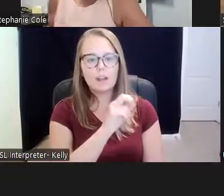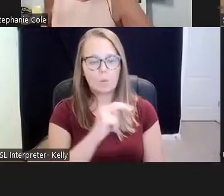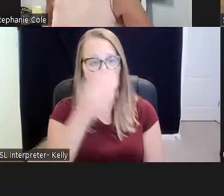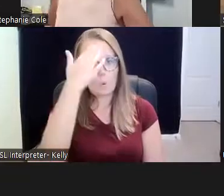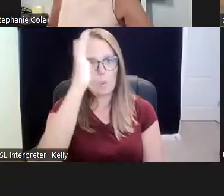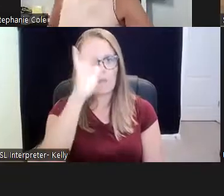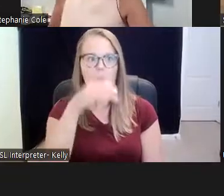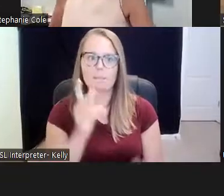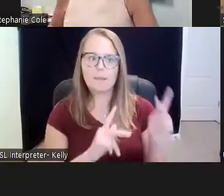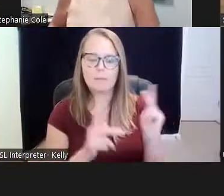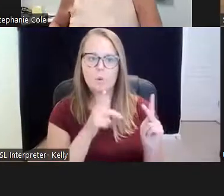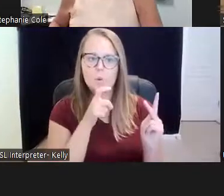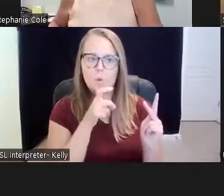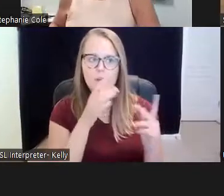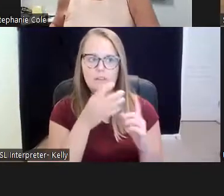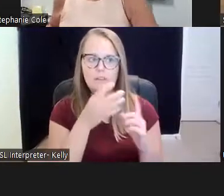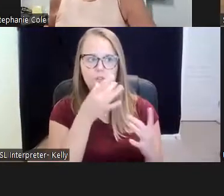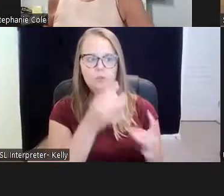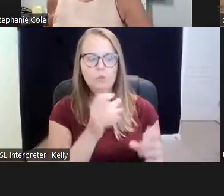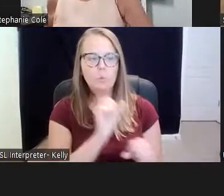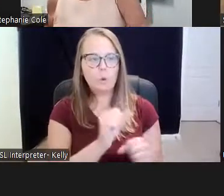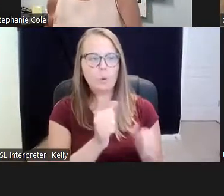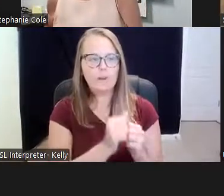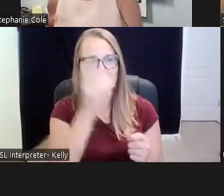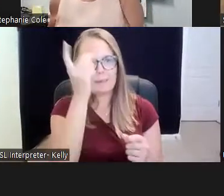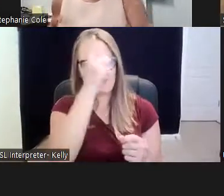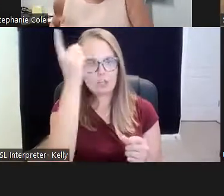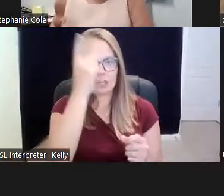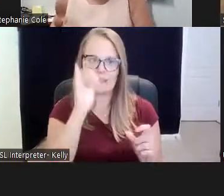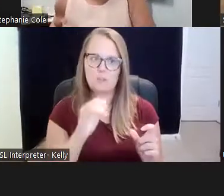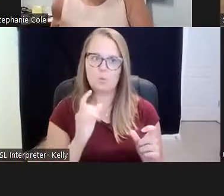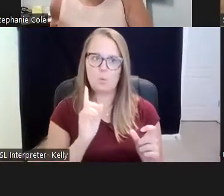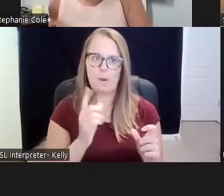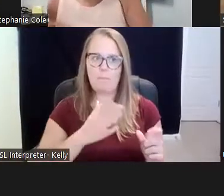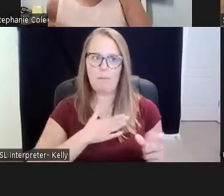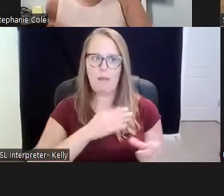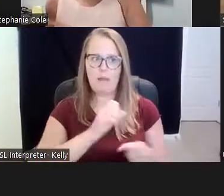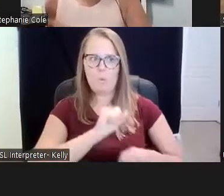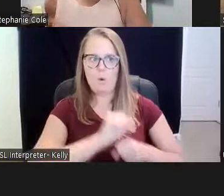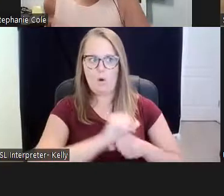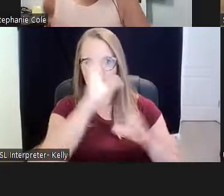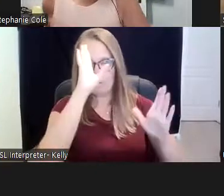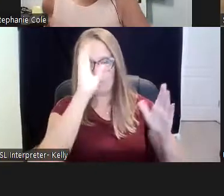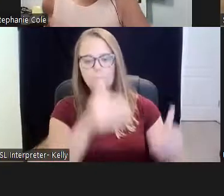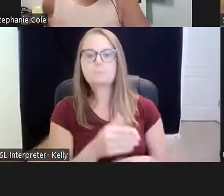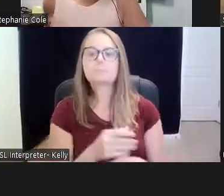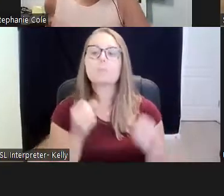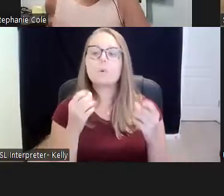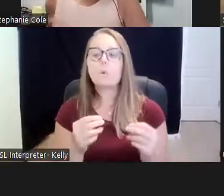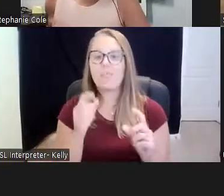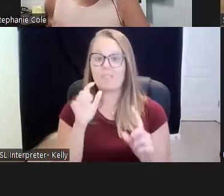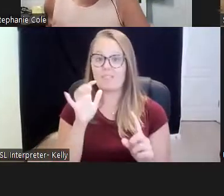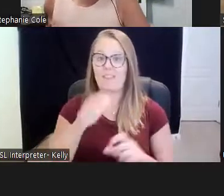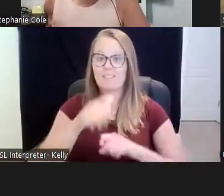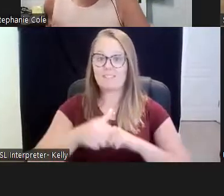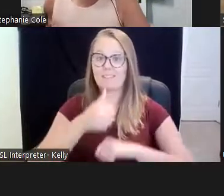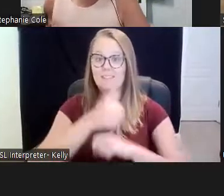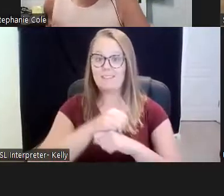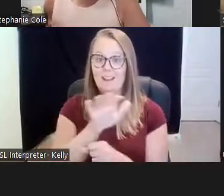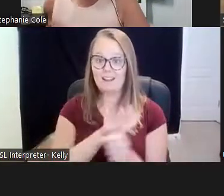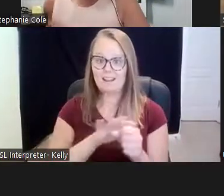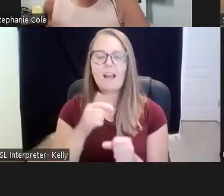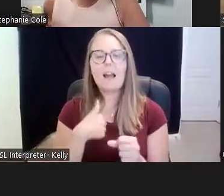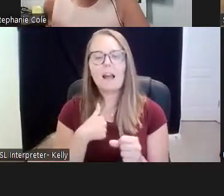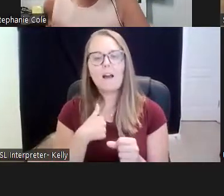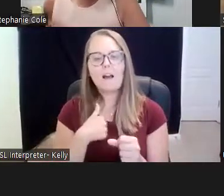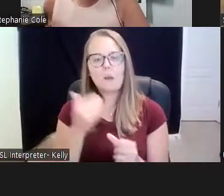with adults with dementia, and that's where a lot of my intergenerational work has been. And so in those settings, sometimes, though I know